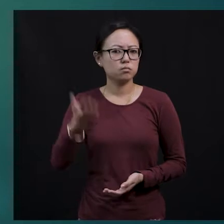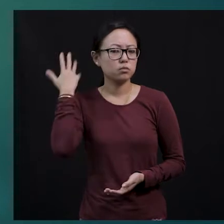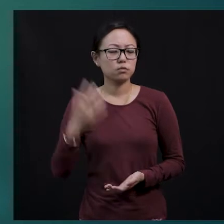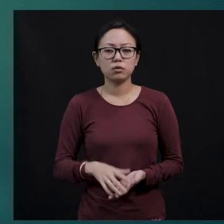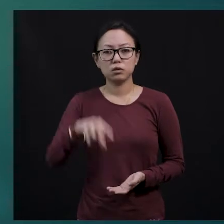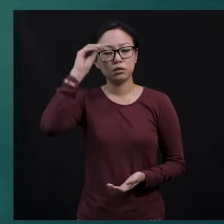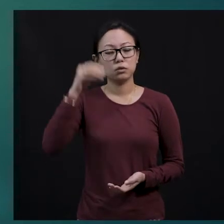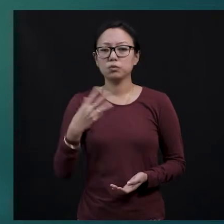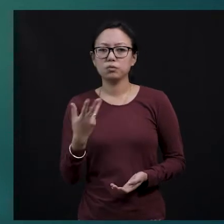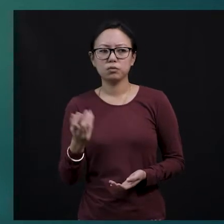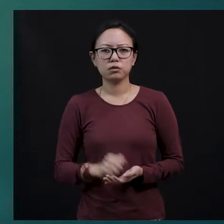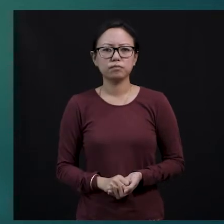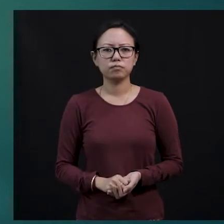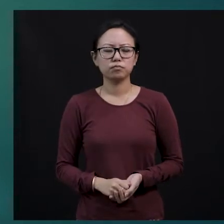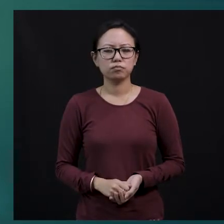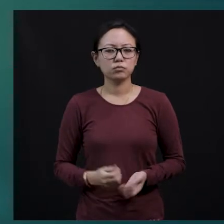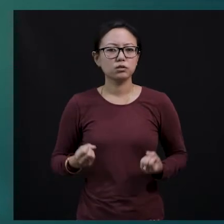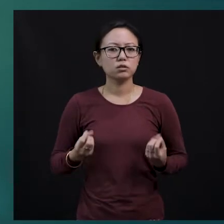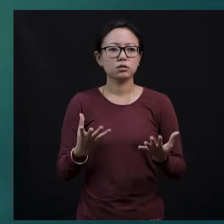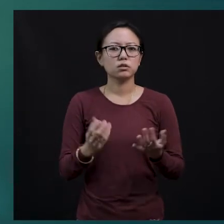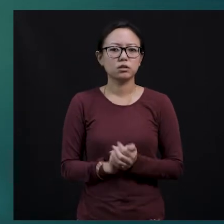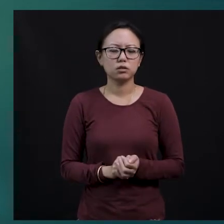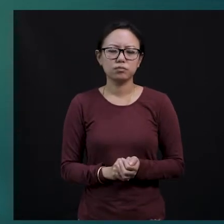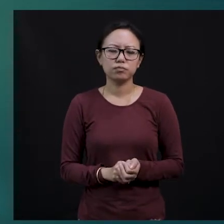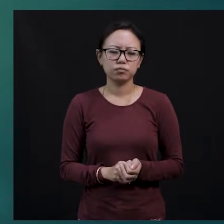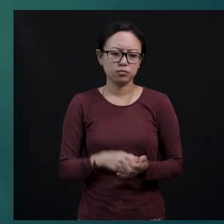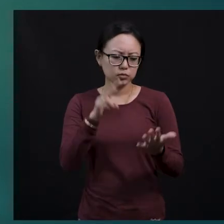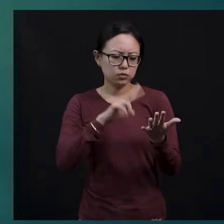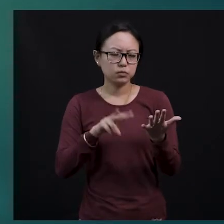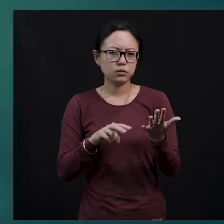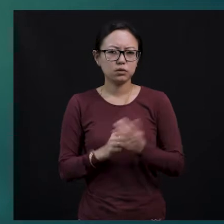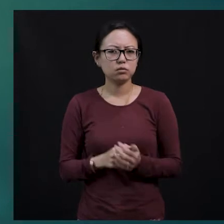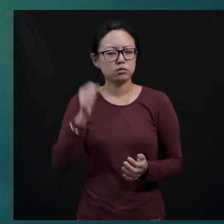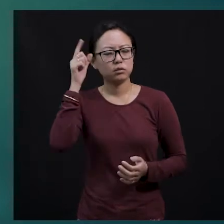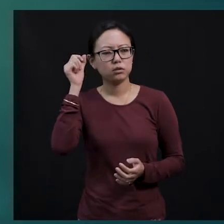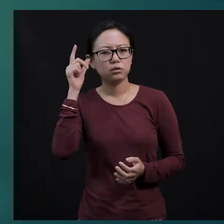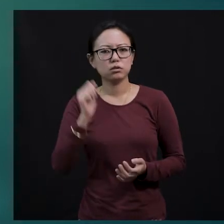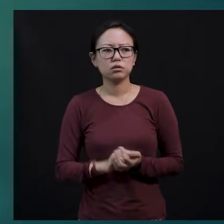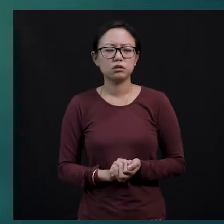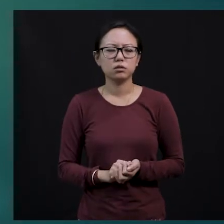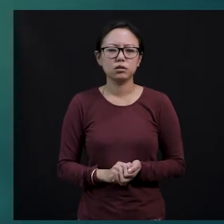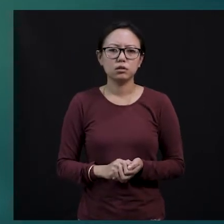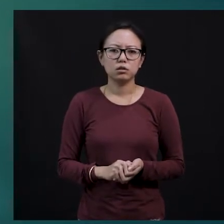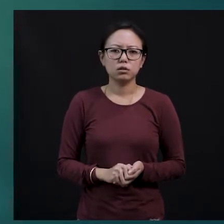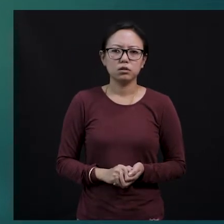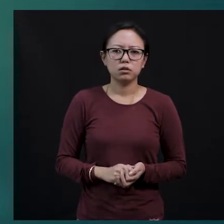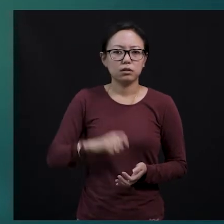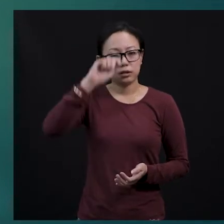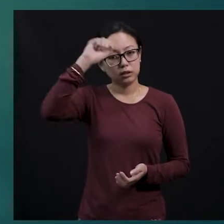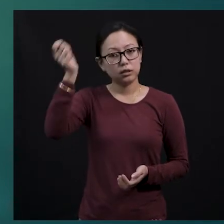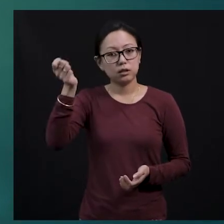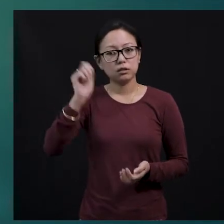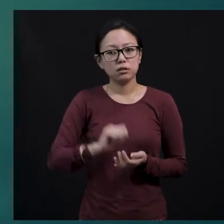So we started the lesson with reading and understanding how did the English introduce their own